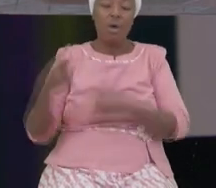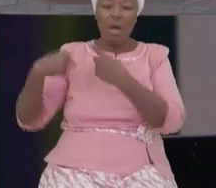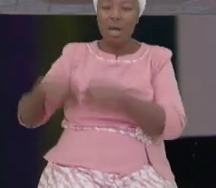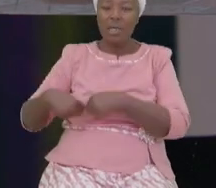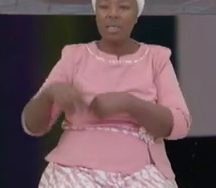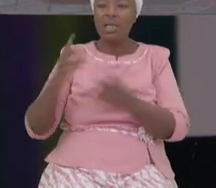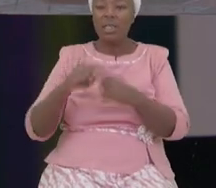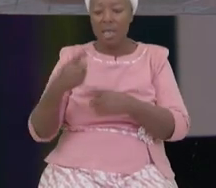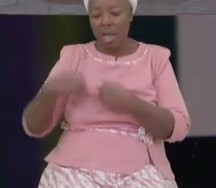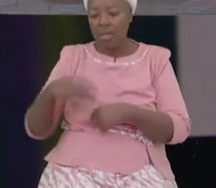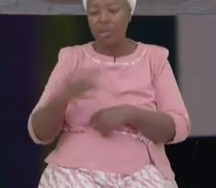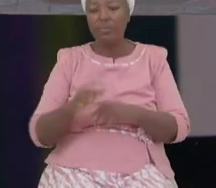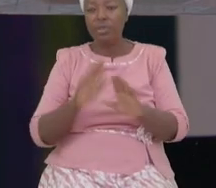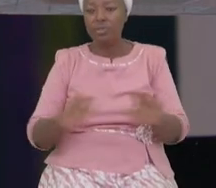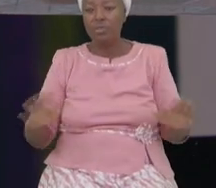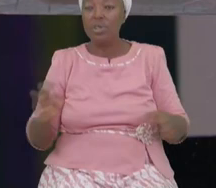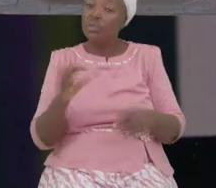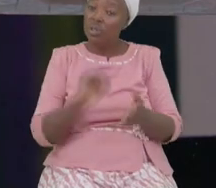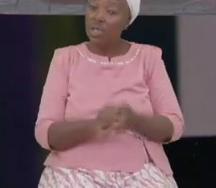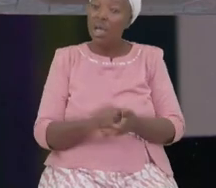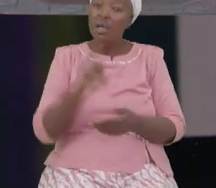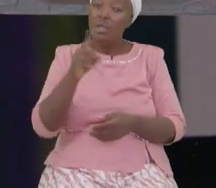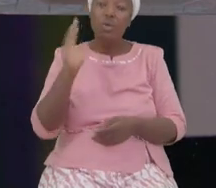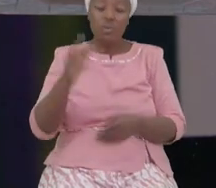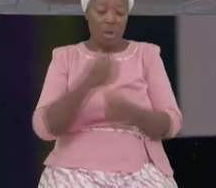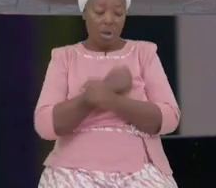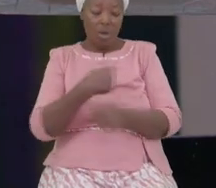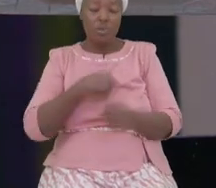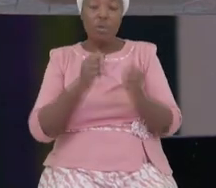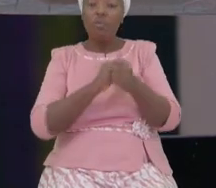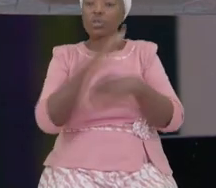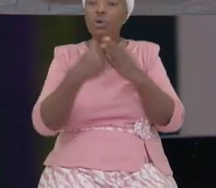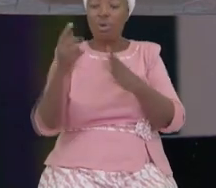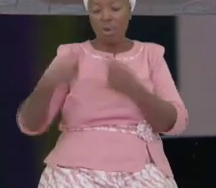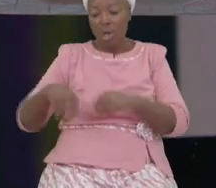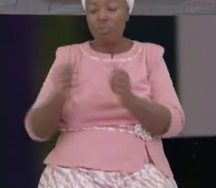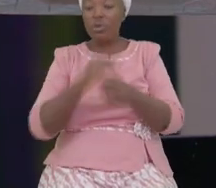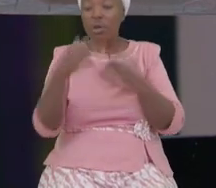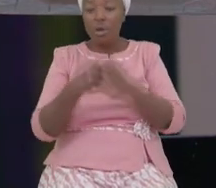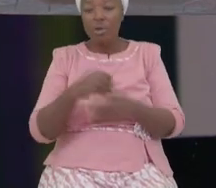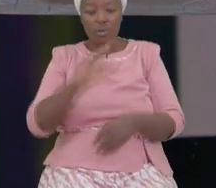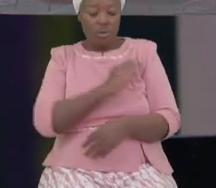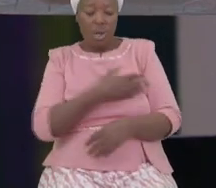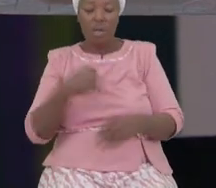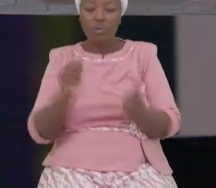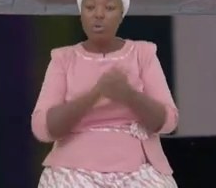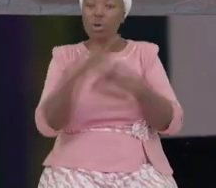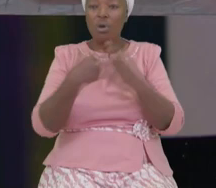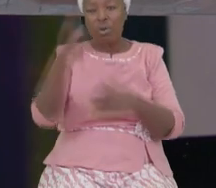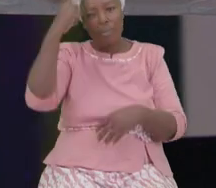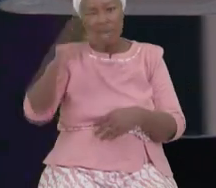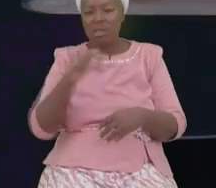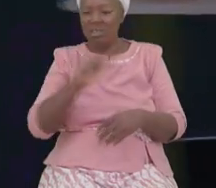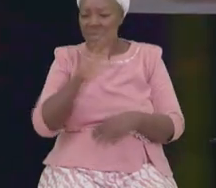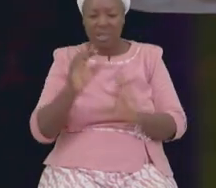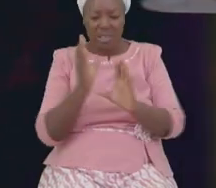heart of your children, so that you will love me with all your heart, all your soul, and all your mind. They didn't take their